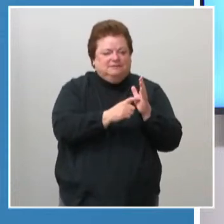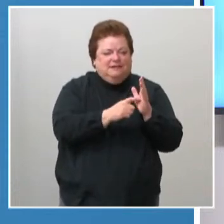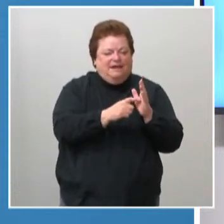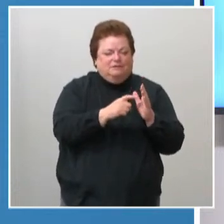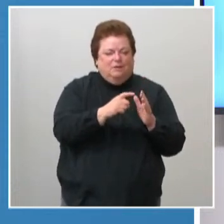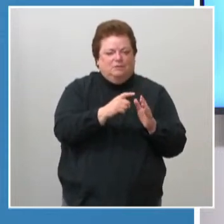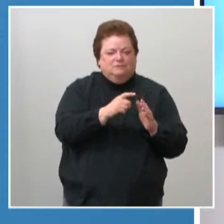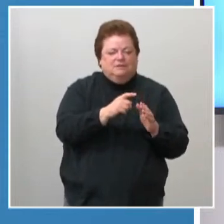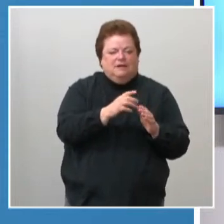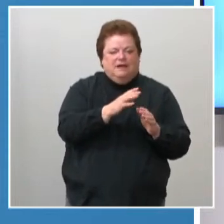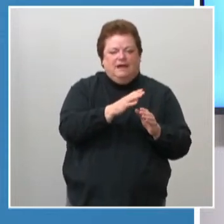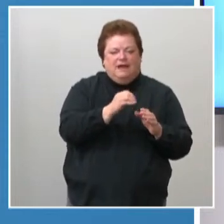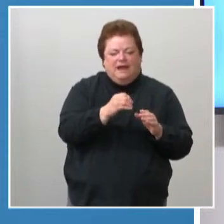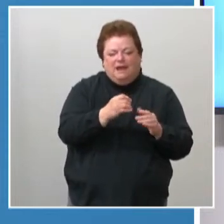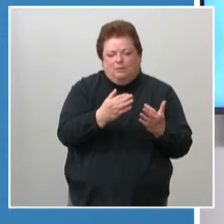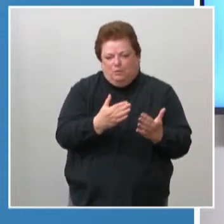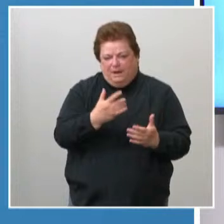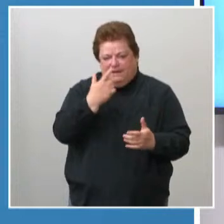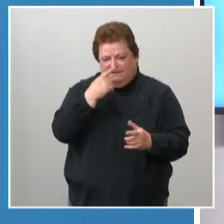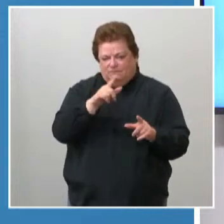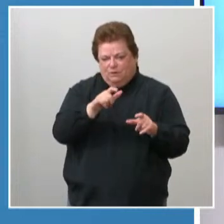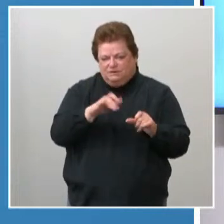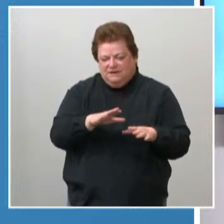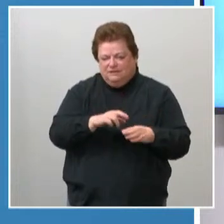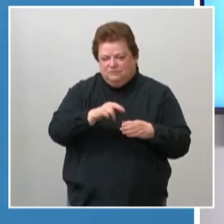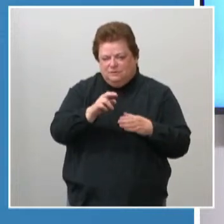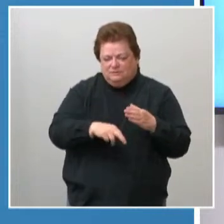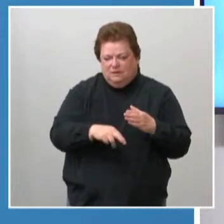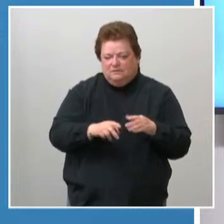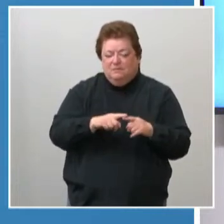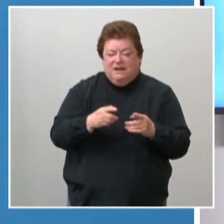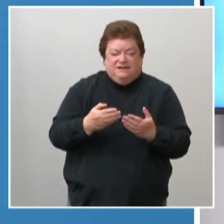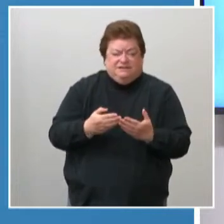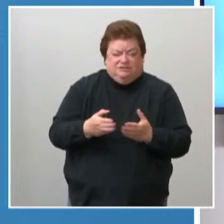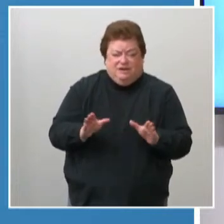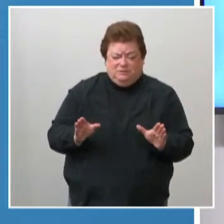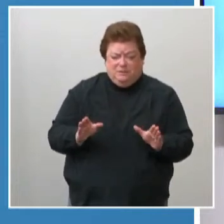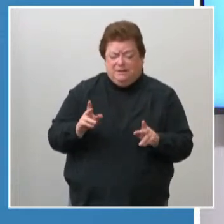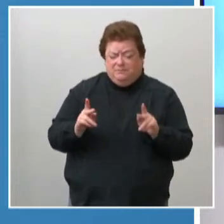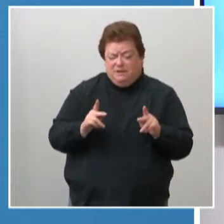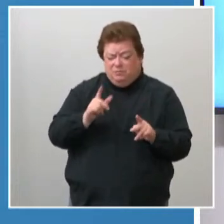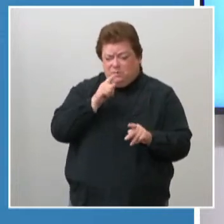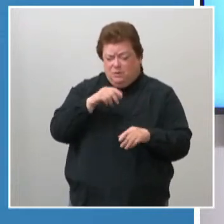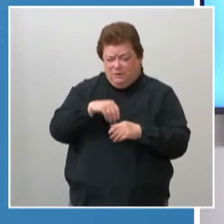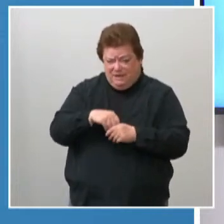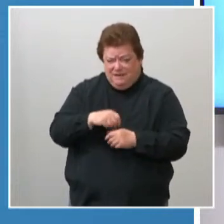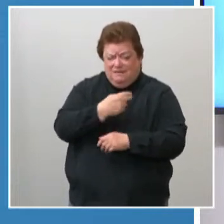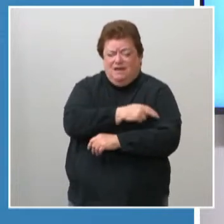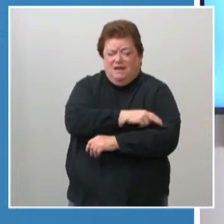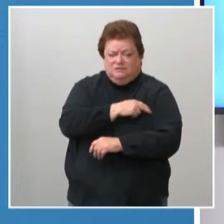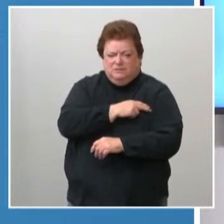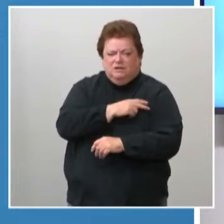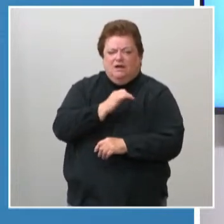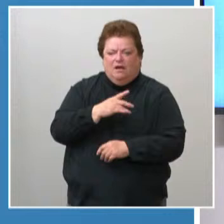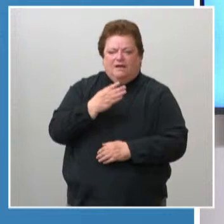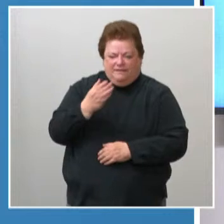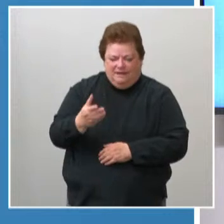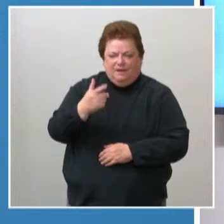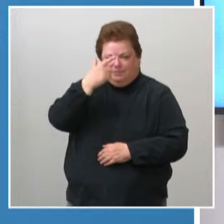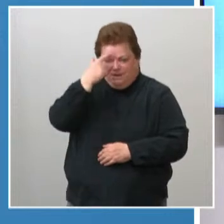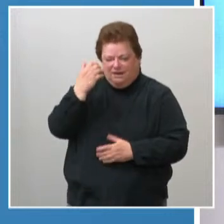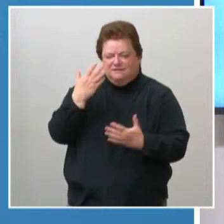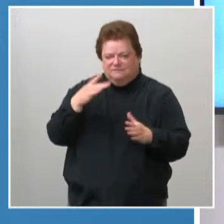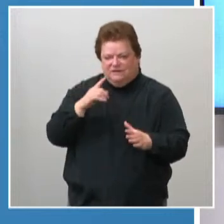their test result back. But in general, the people hospitalized in our hospitals are there because they've